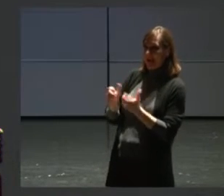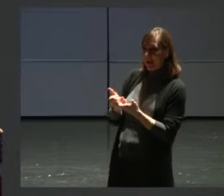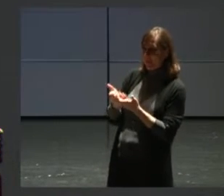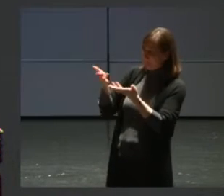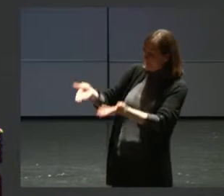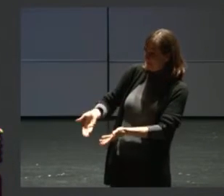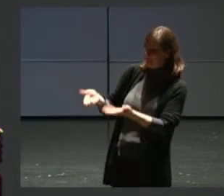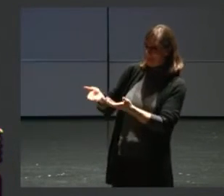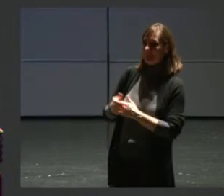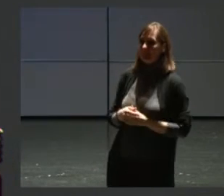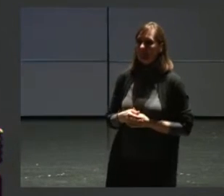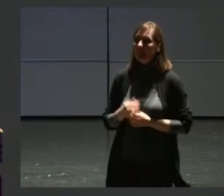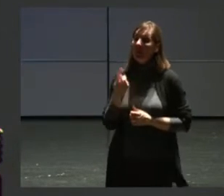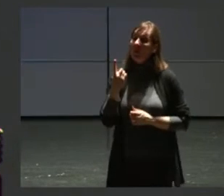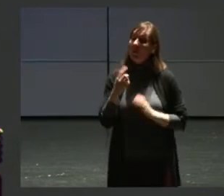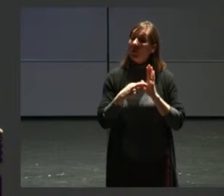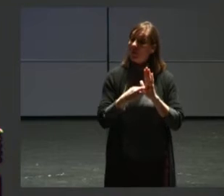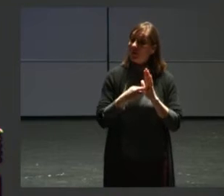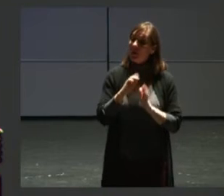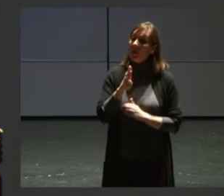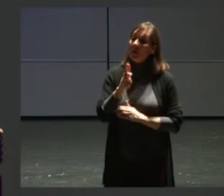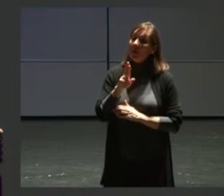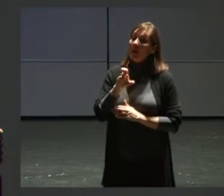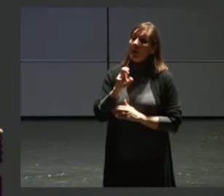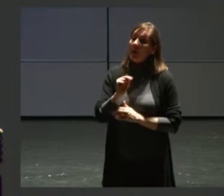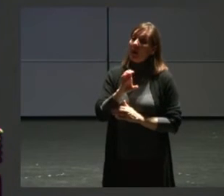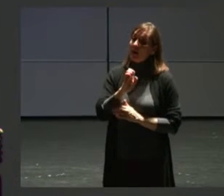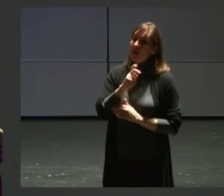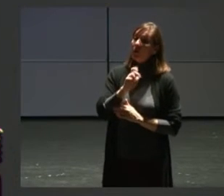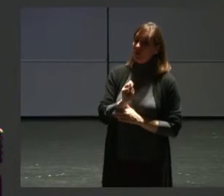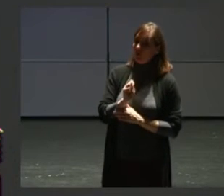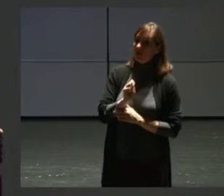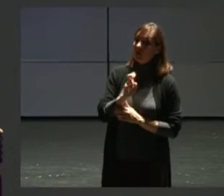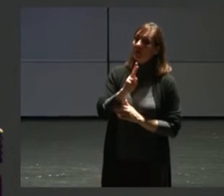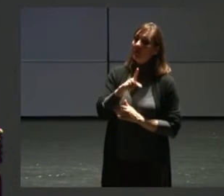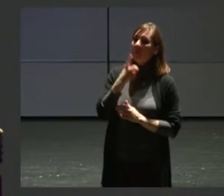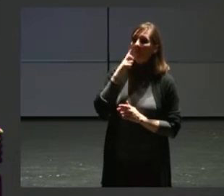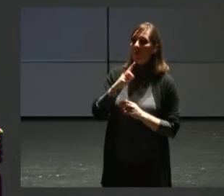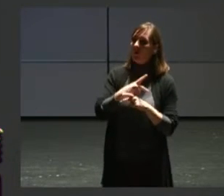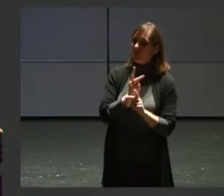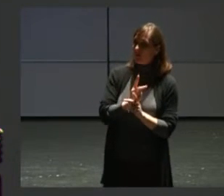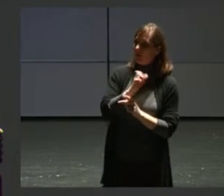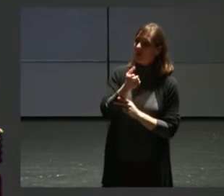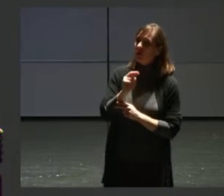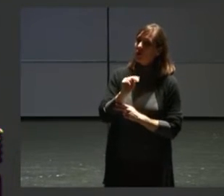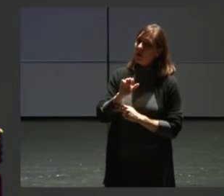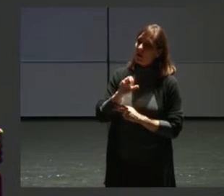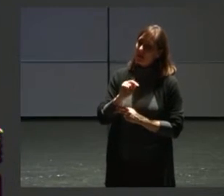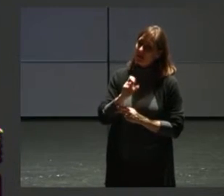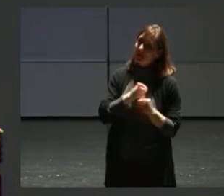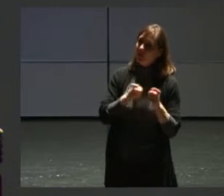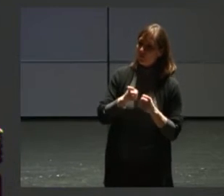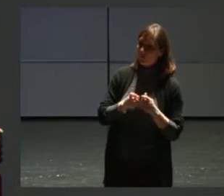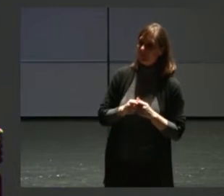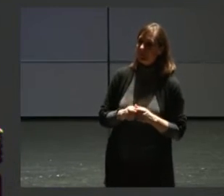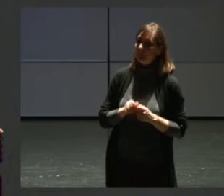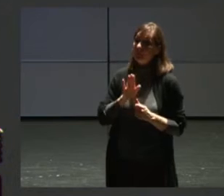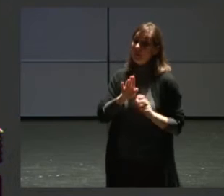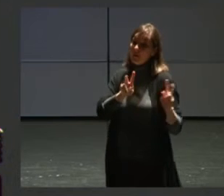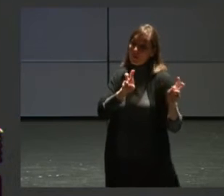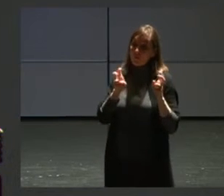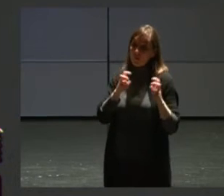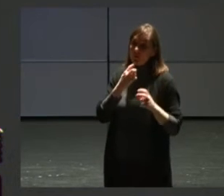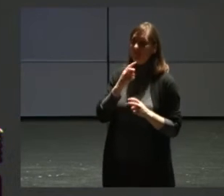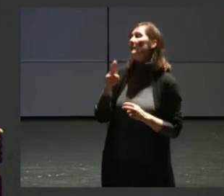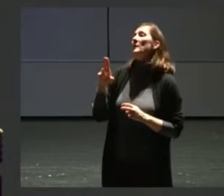of the representatives was Brian Cook. He's Vice President for Products at Johnson Controls. His quote was that